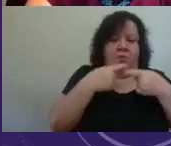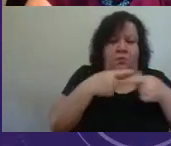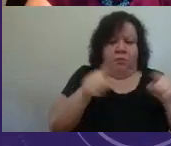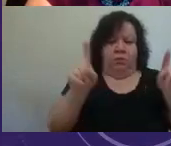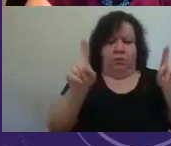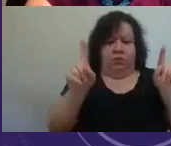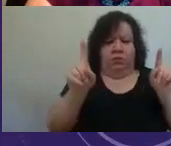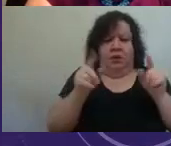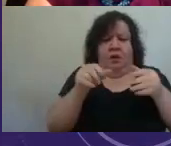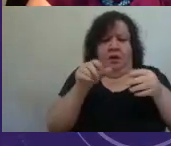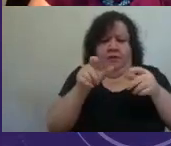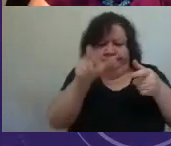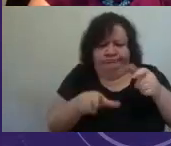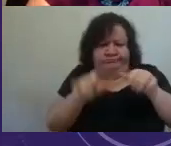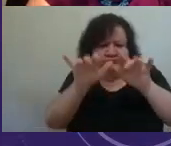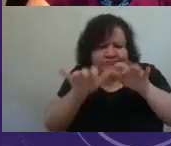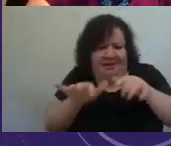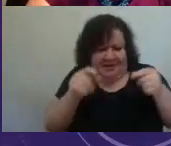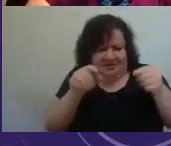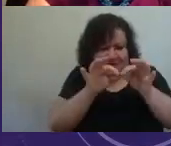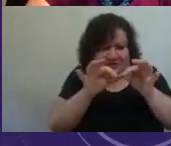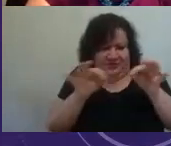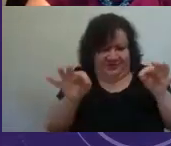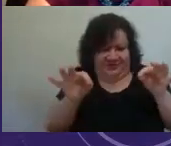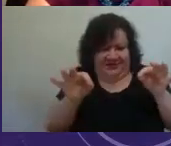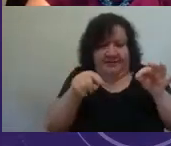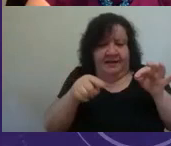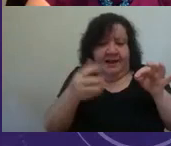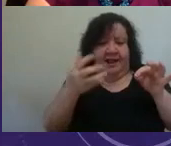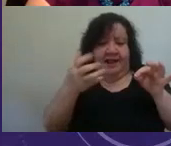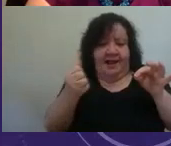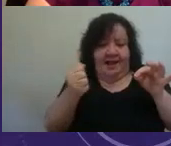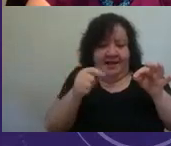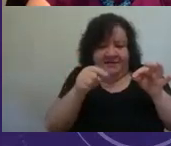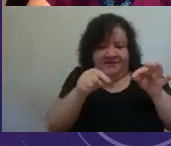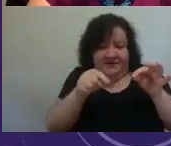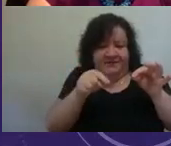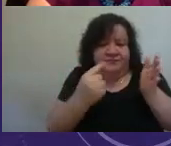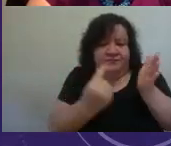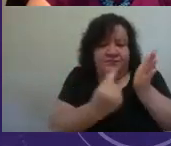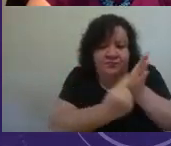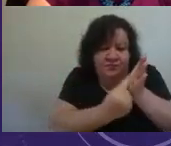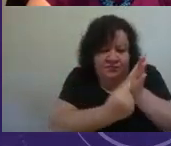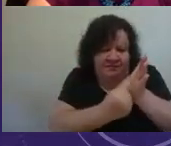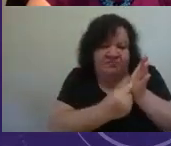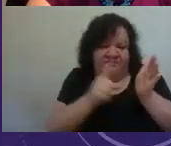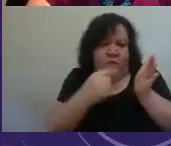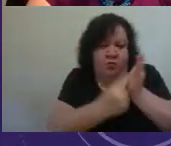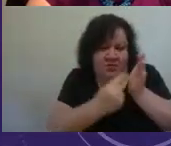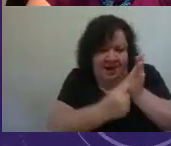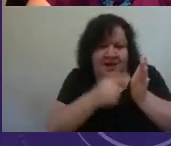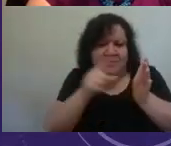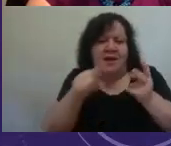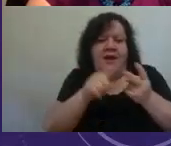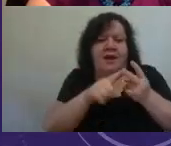the deadline. And then the very last thing I wrote within that post was to learn more information,